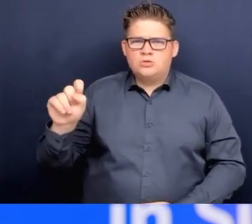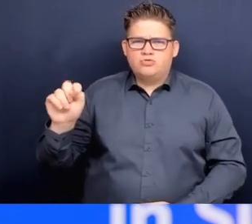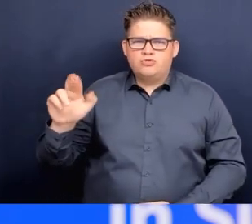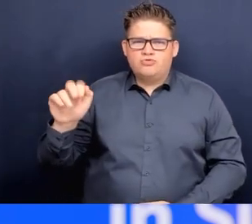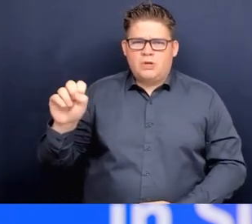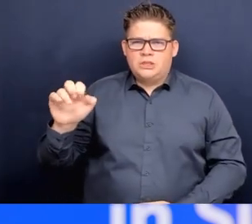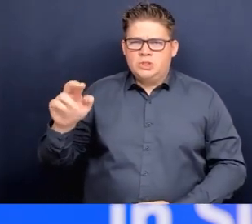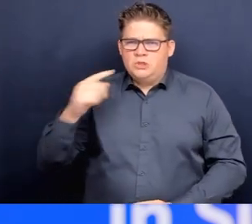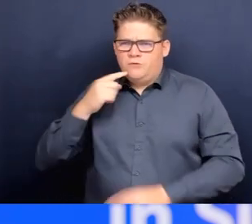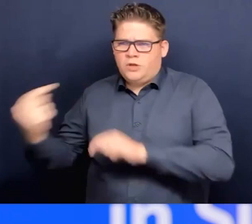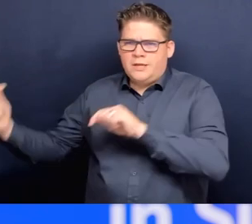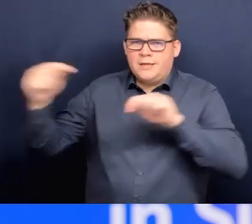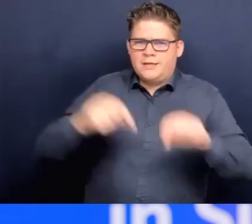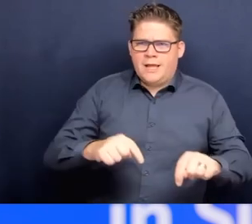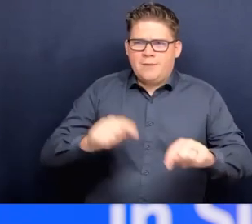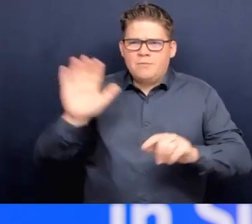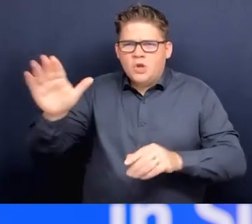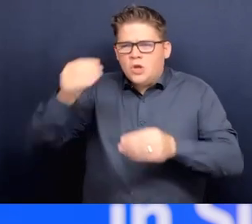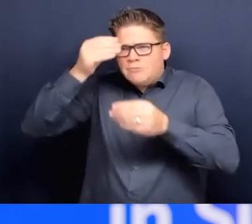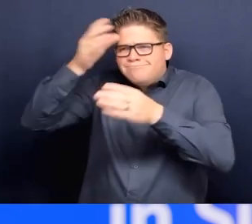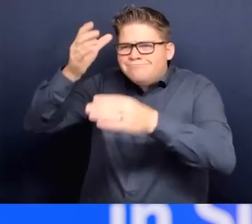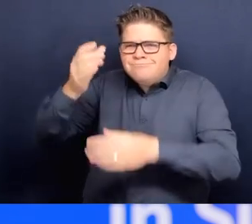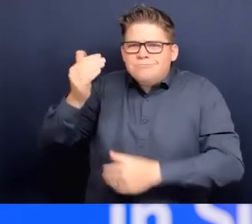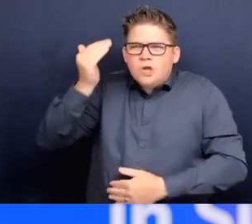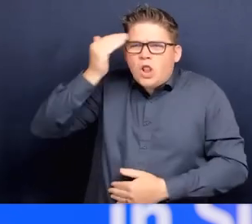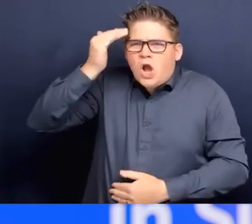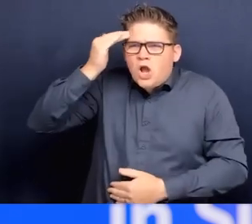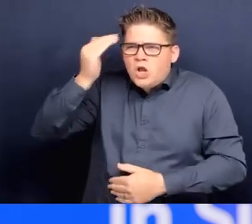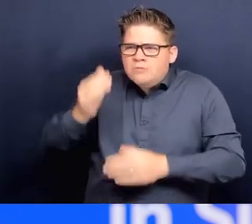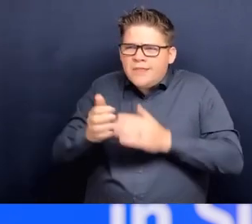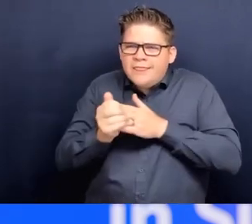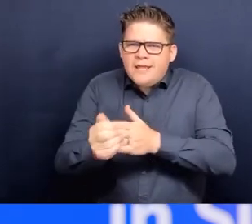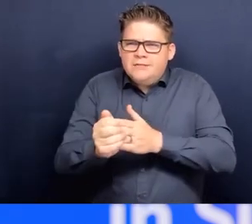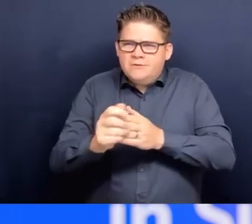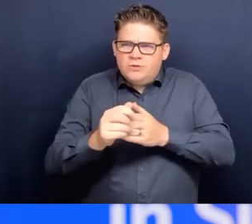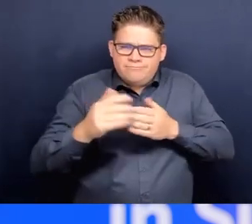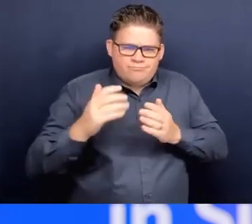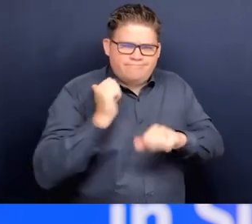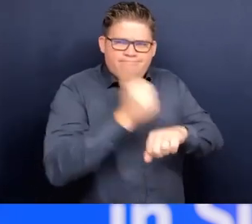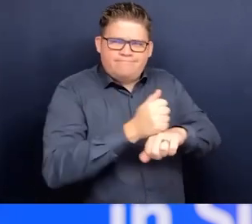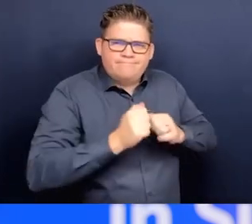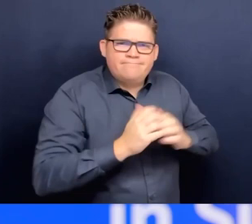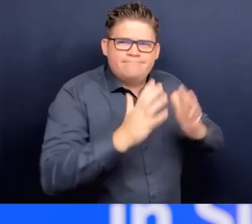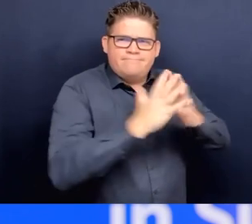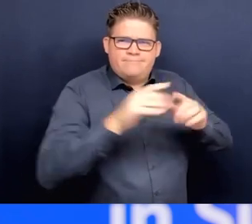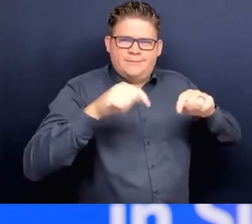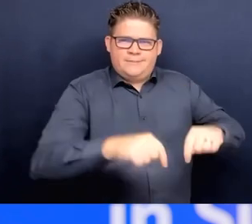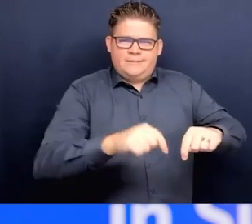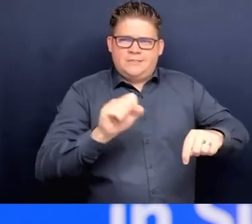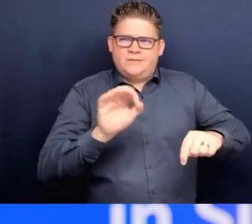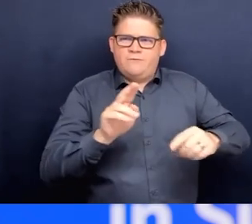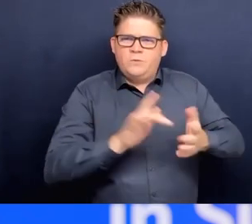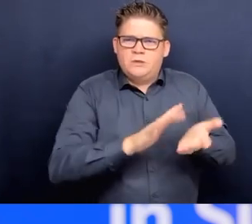also especially would like to extend that gratitude to Dr. Roger Strasser as well for providing his incredible expertise and